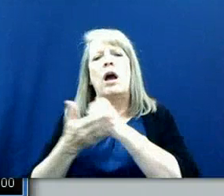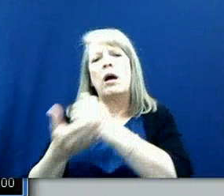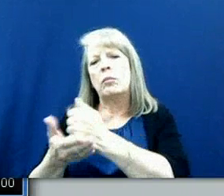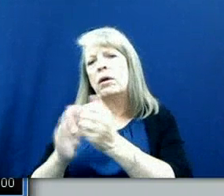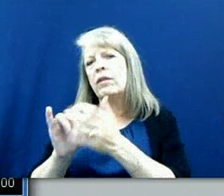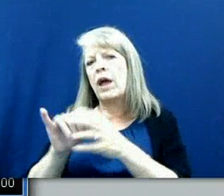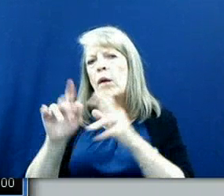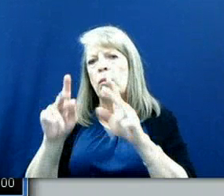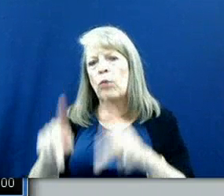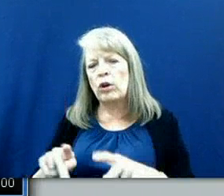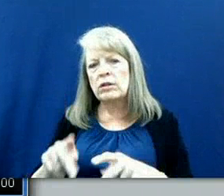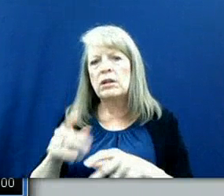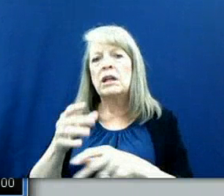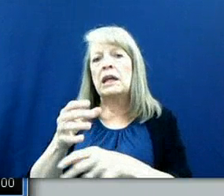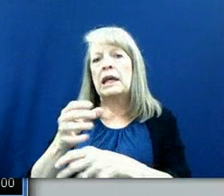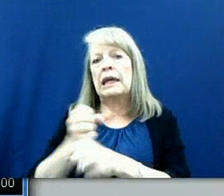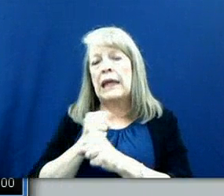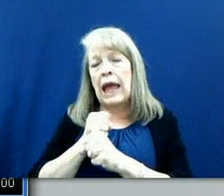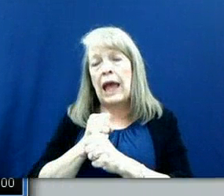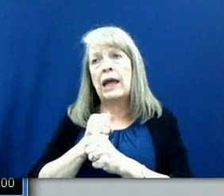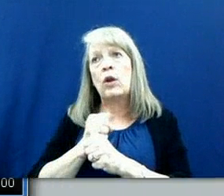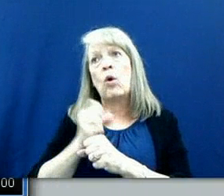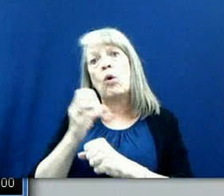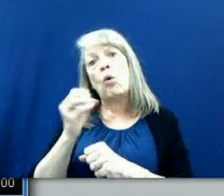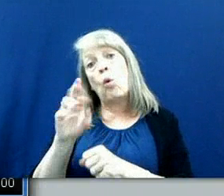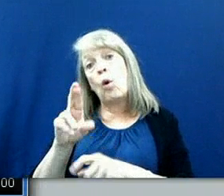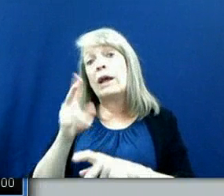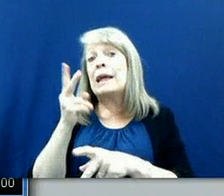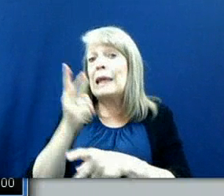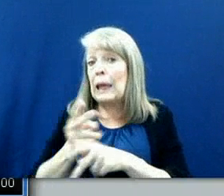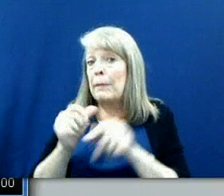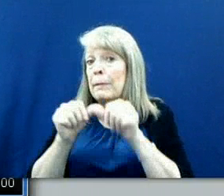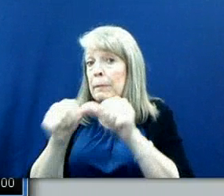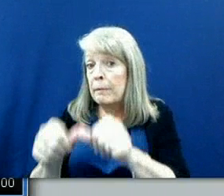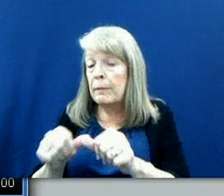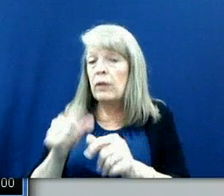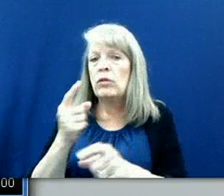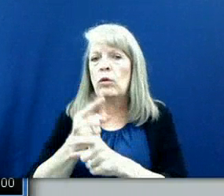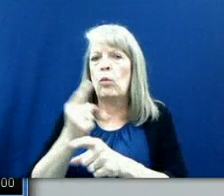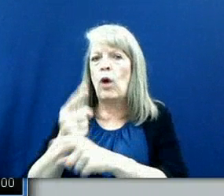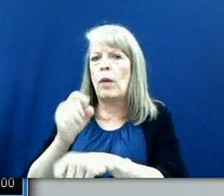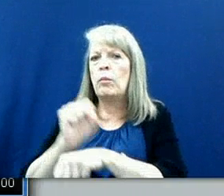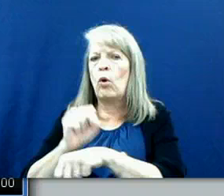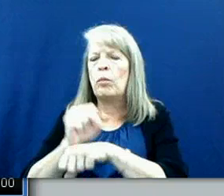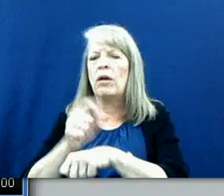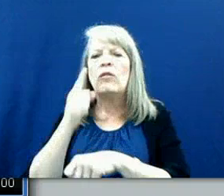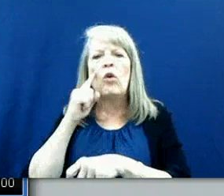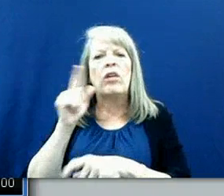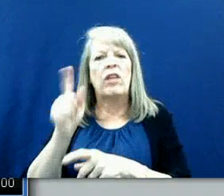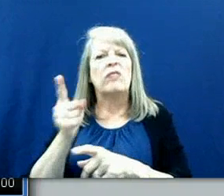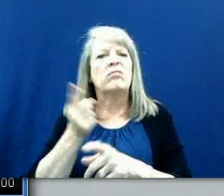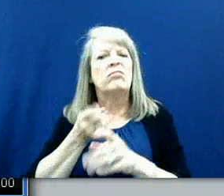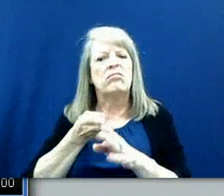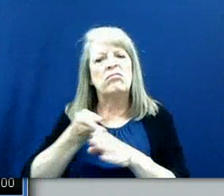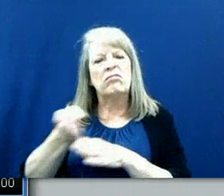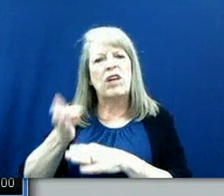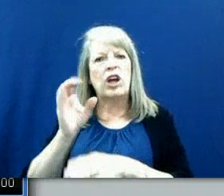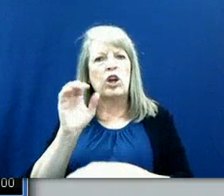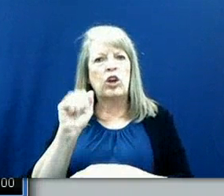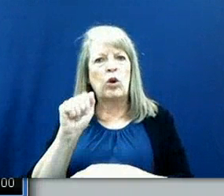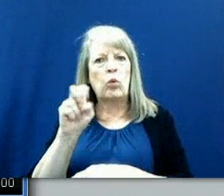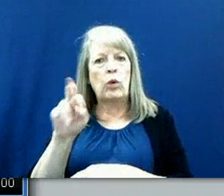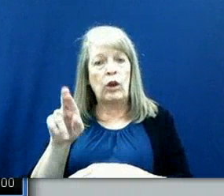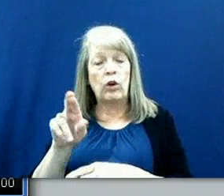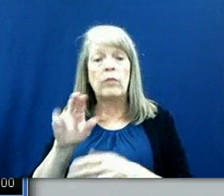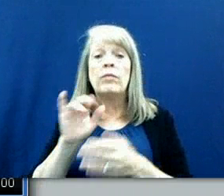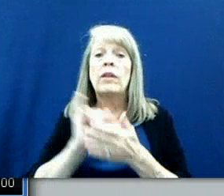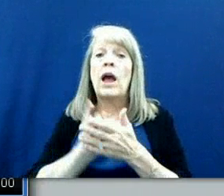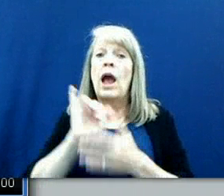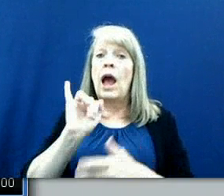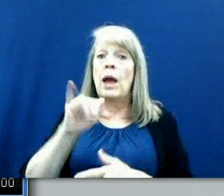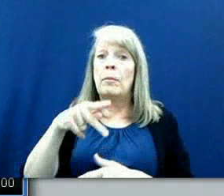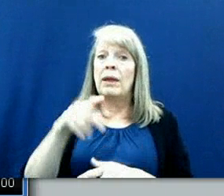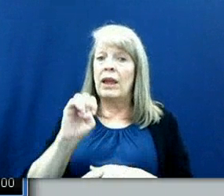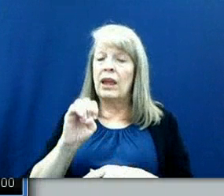individual get or keep suitable employment in an appropriate career. The IPE is based on the client's